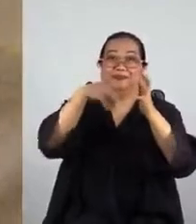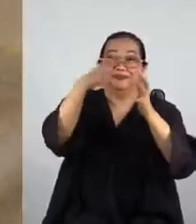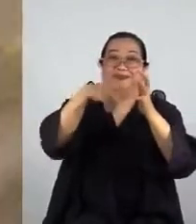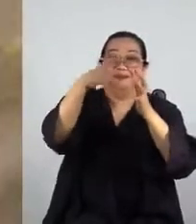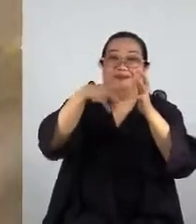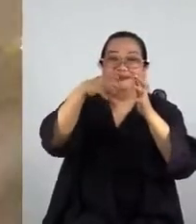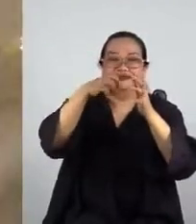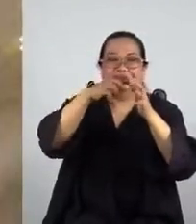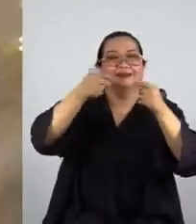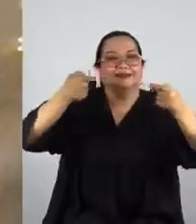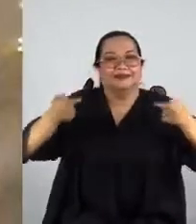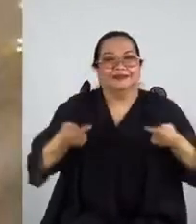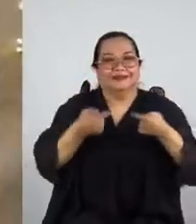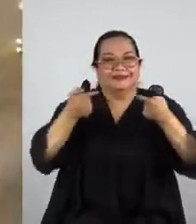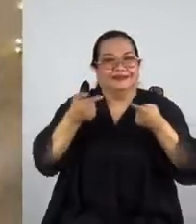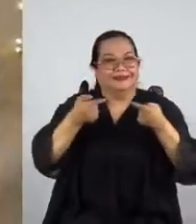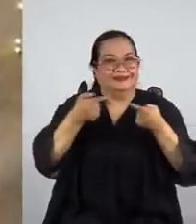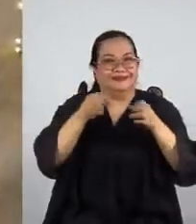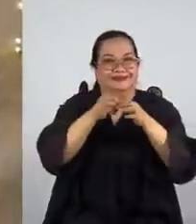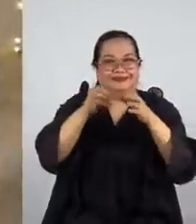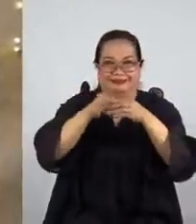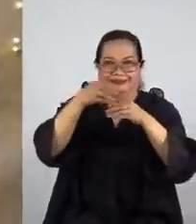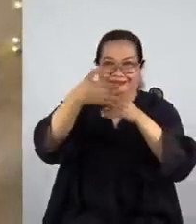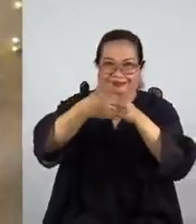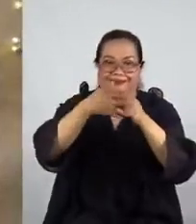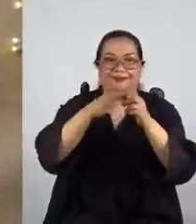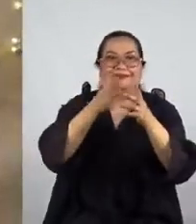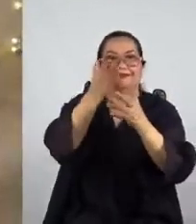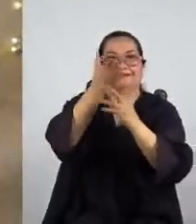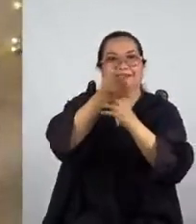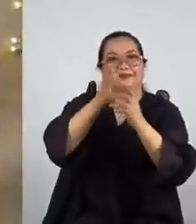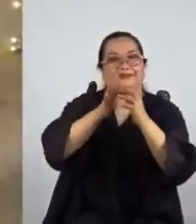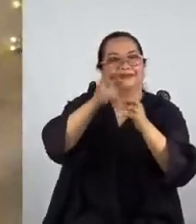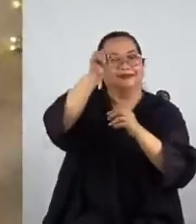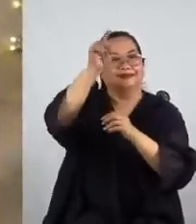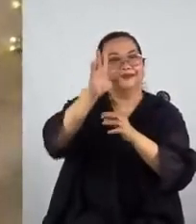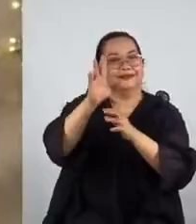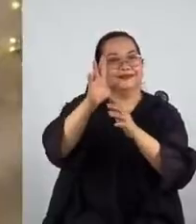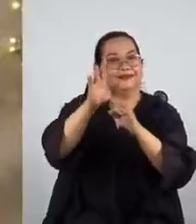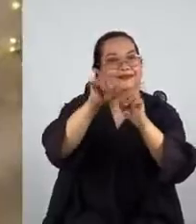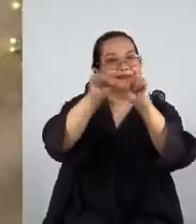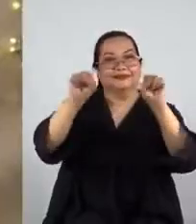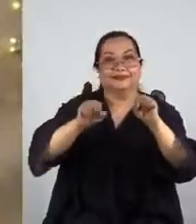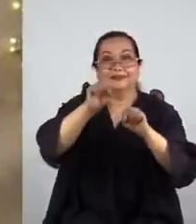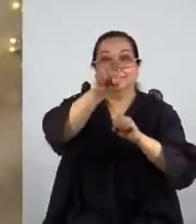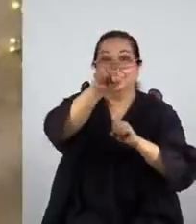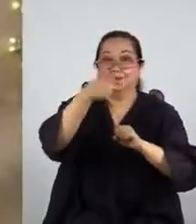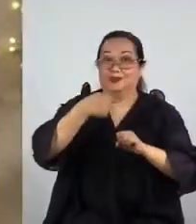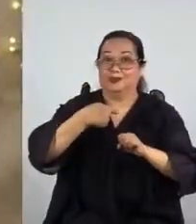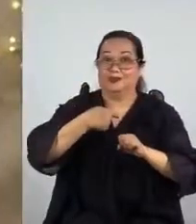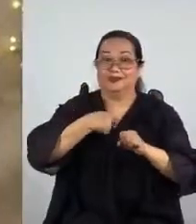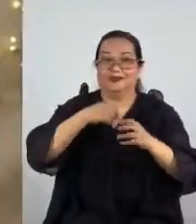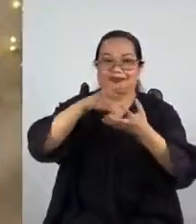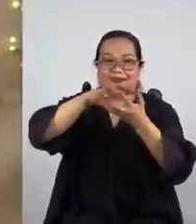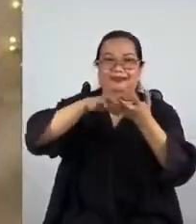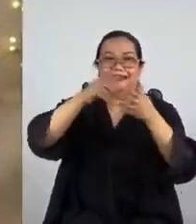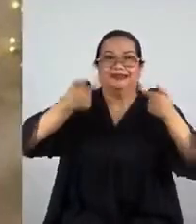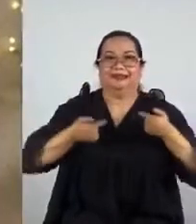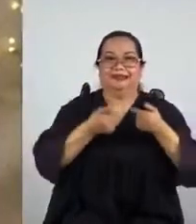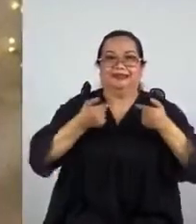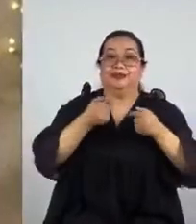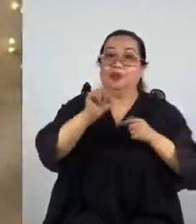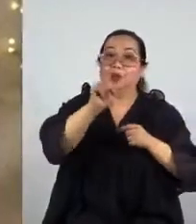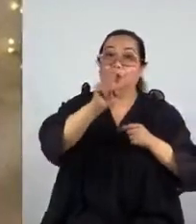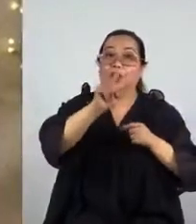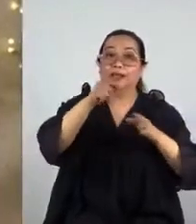Sin is when you step out of bounds and transgress God's standards. When sin trips us and snares or entangles us, the only means